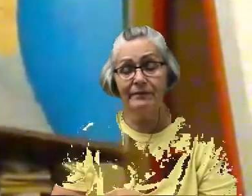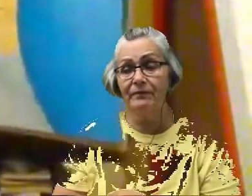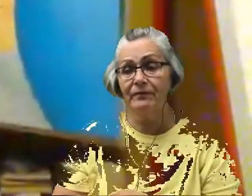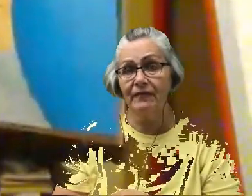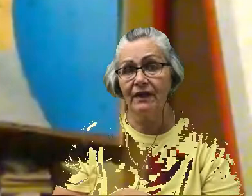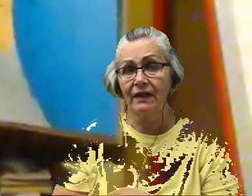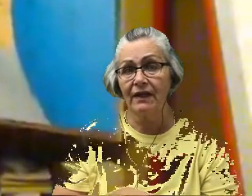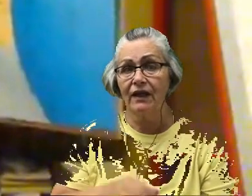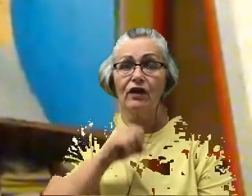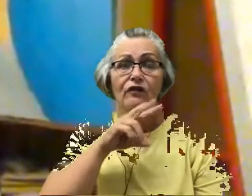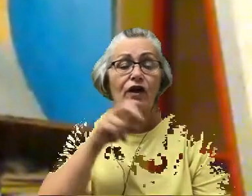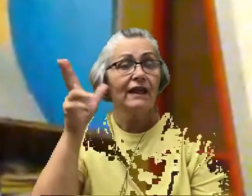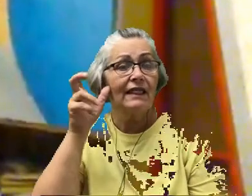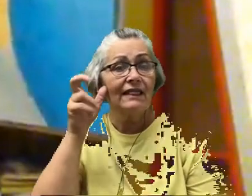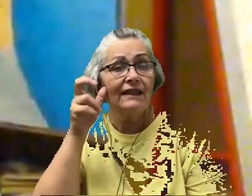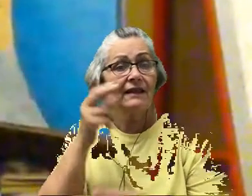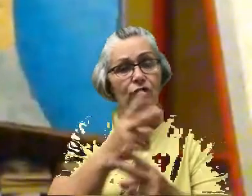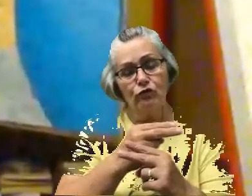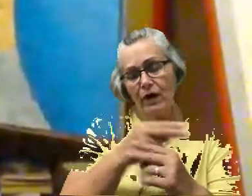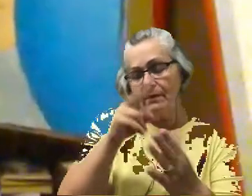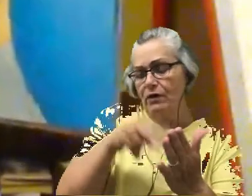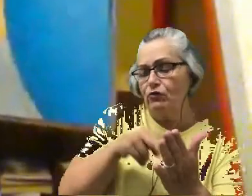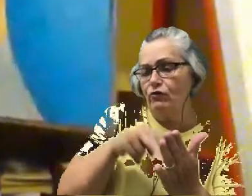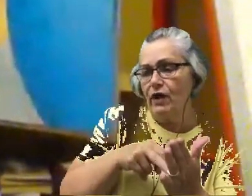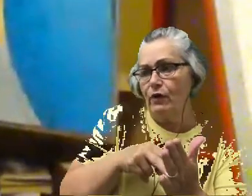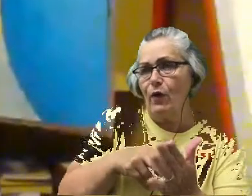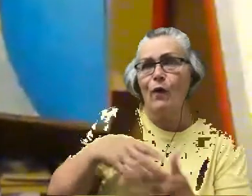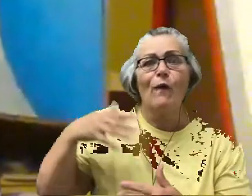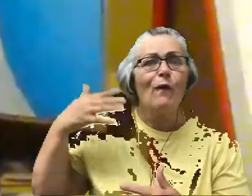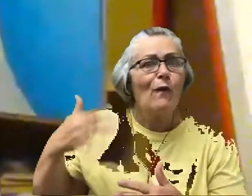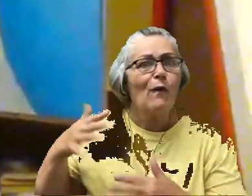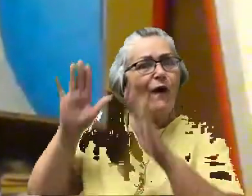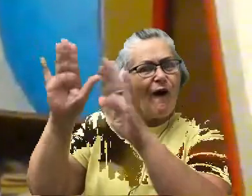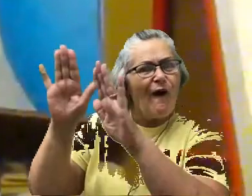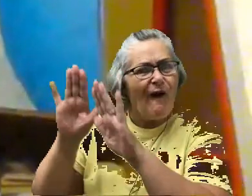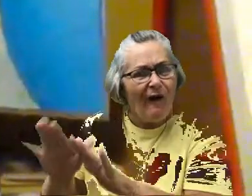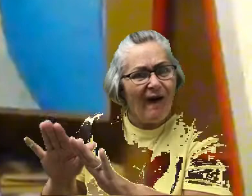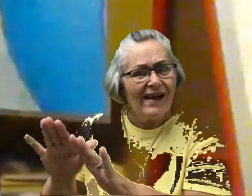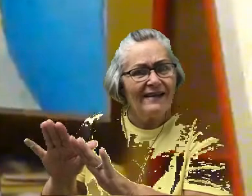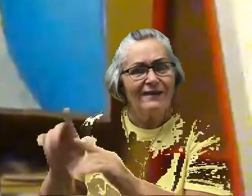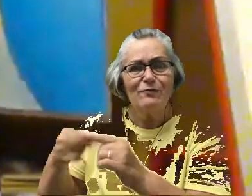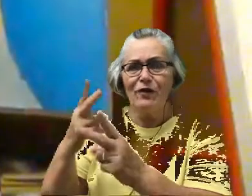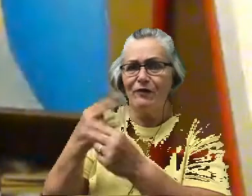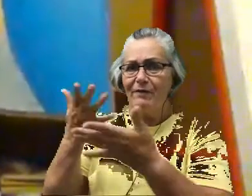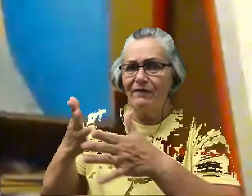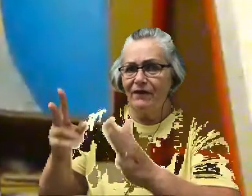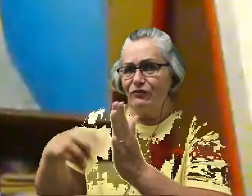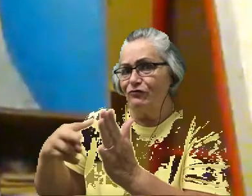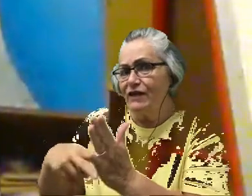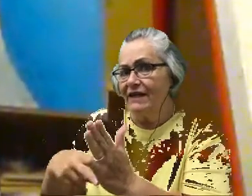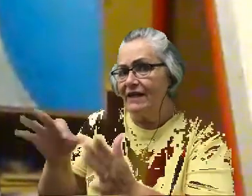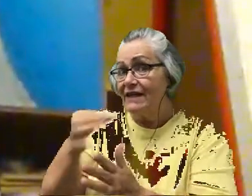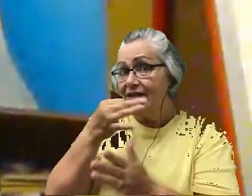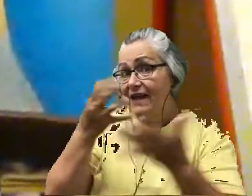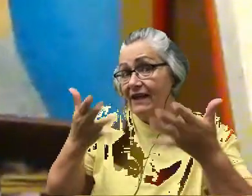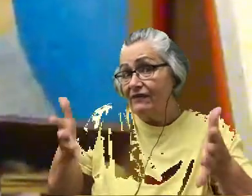But Froggy listened while Rabbit read his story. "Well done," he cheered when Rabbit had finished. "Snack's gone